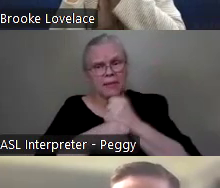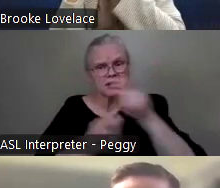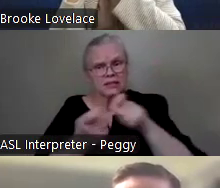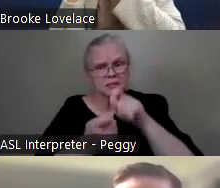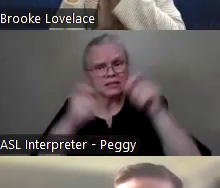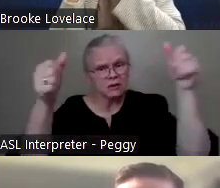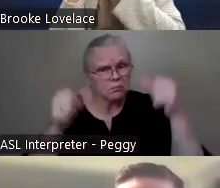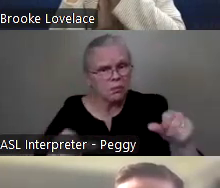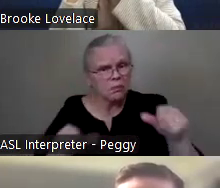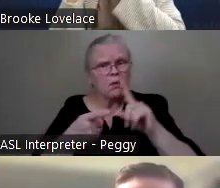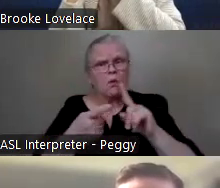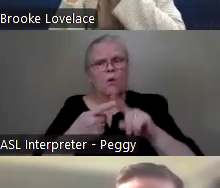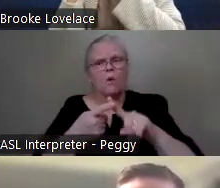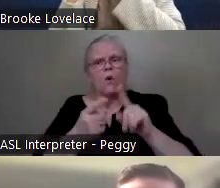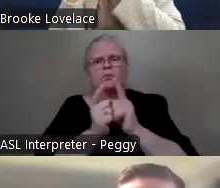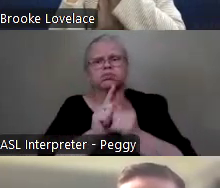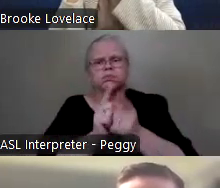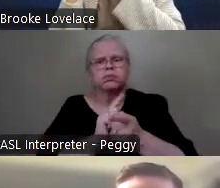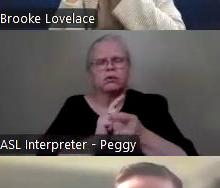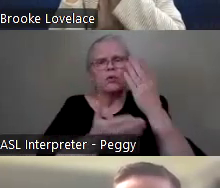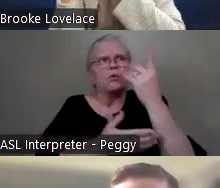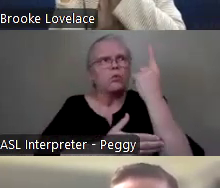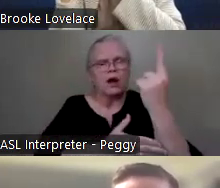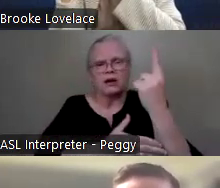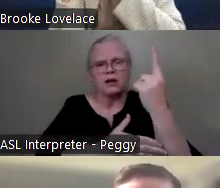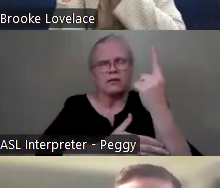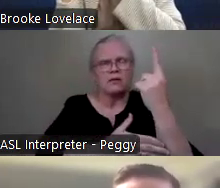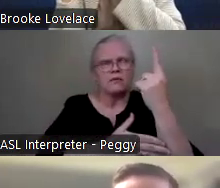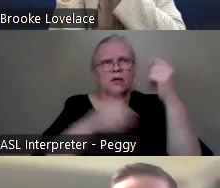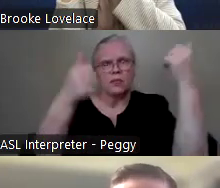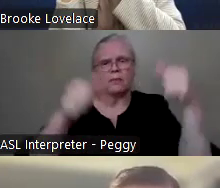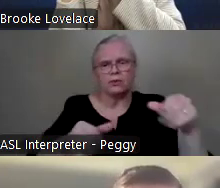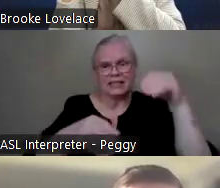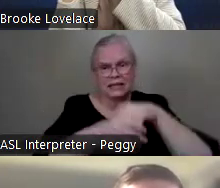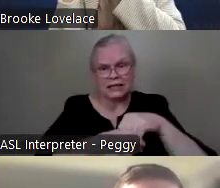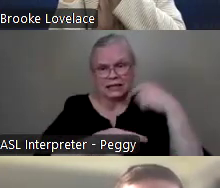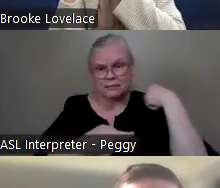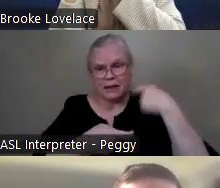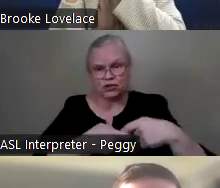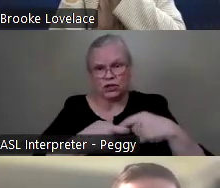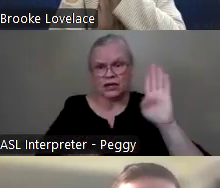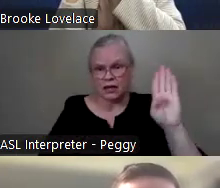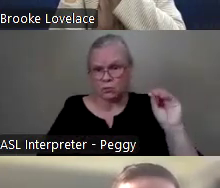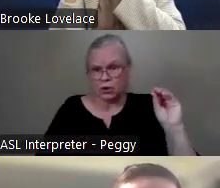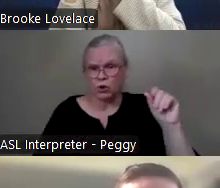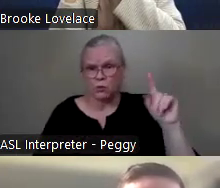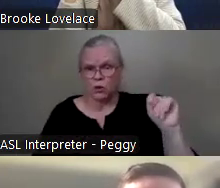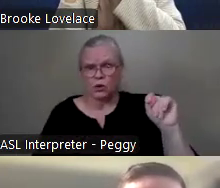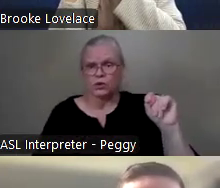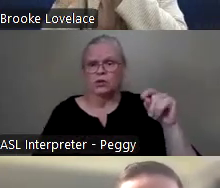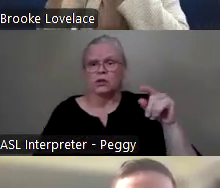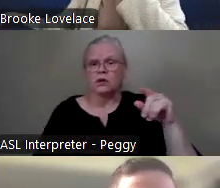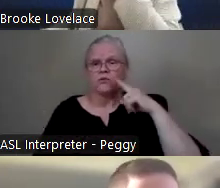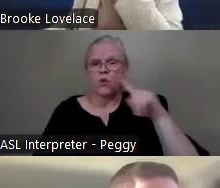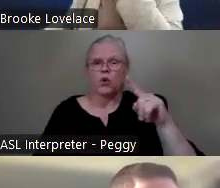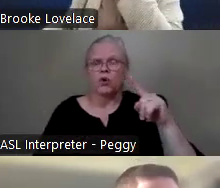post or translate one of our posts into Spanish, could we boost it for Spanish speaking families, for instance?